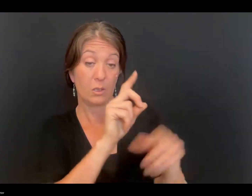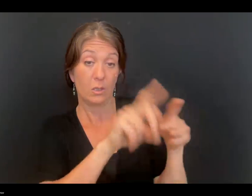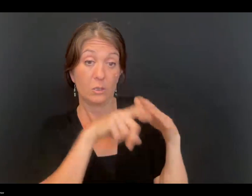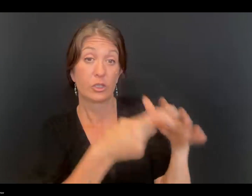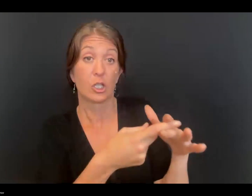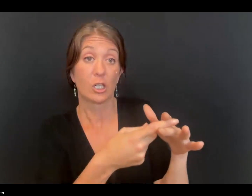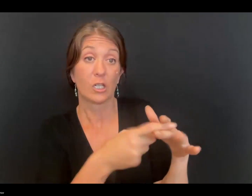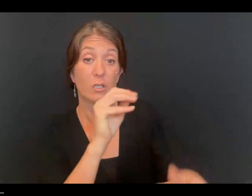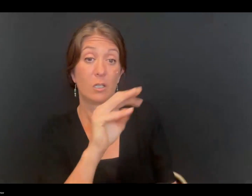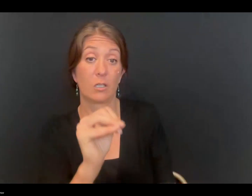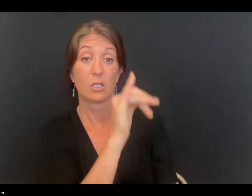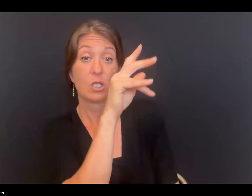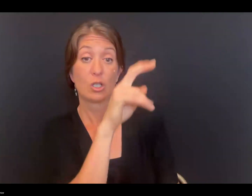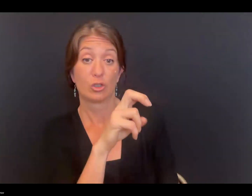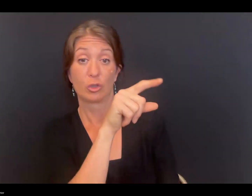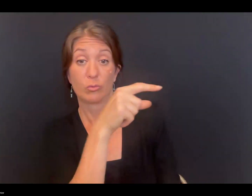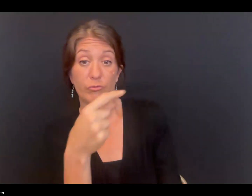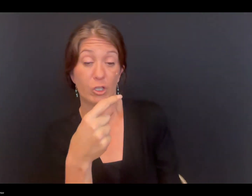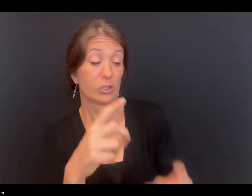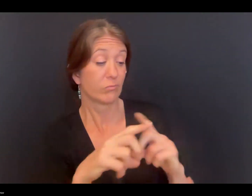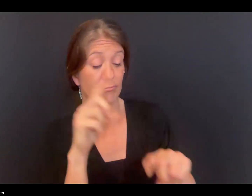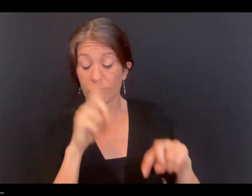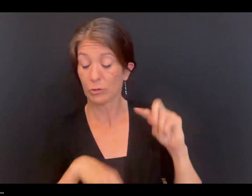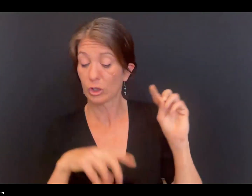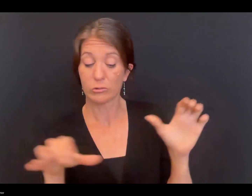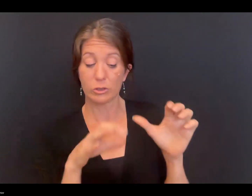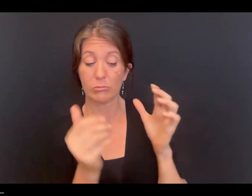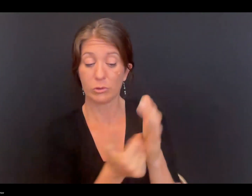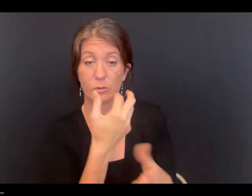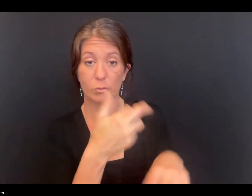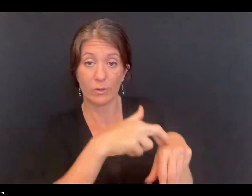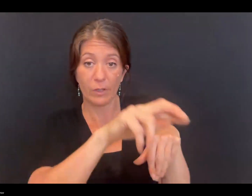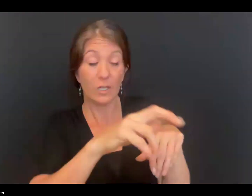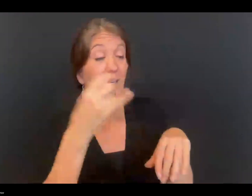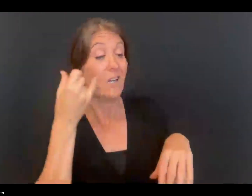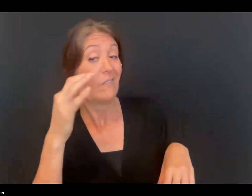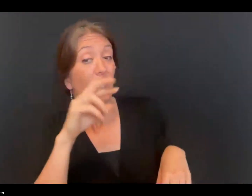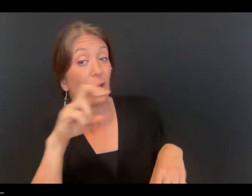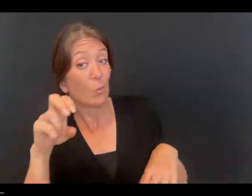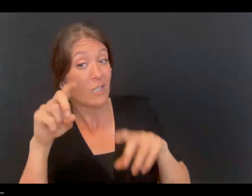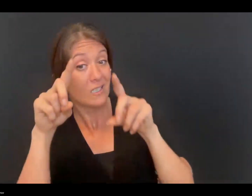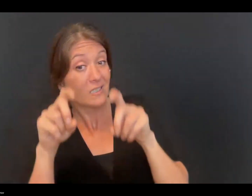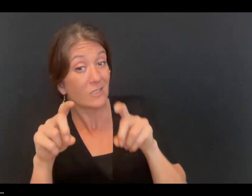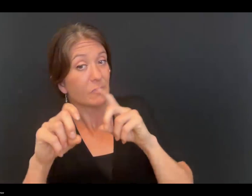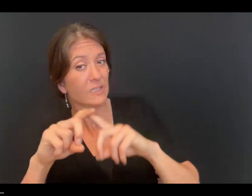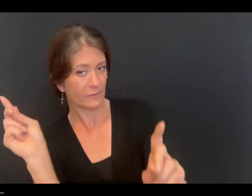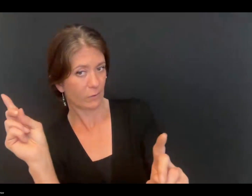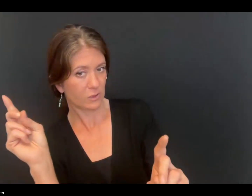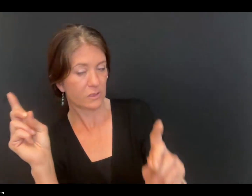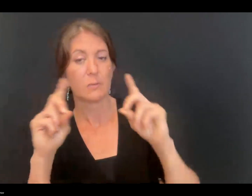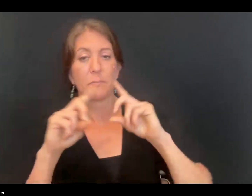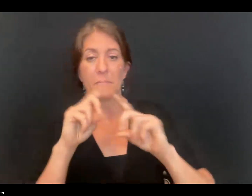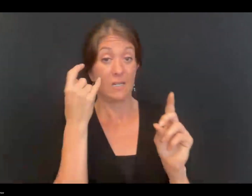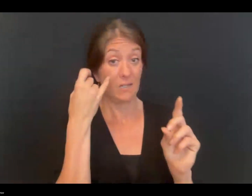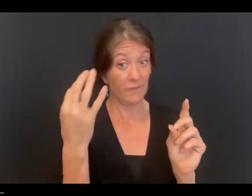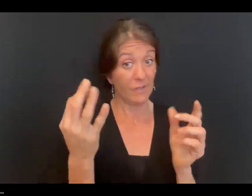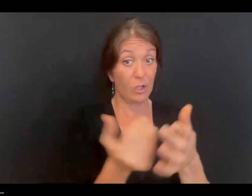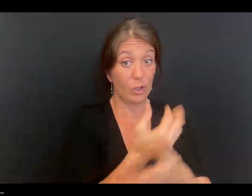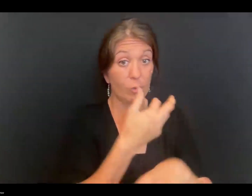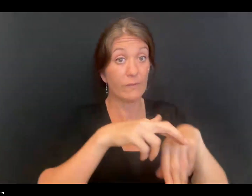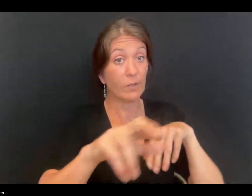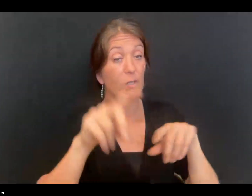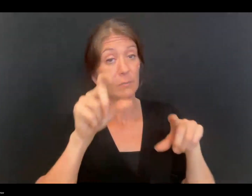were unable to do new referrals. Now, if it was a reassessment, that was different, but all new referrals had to go